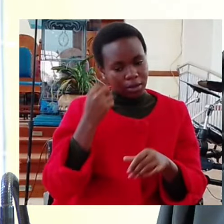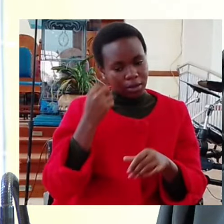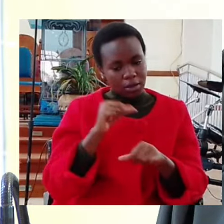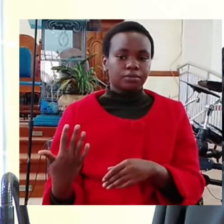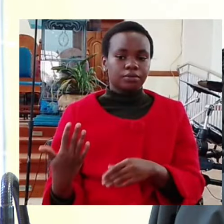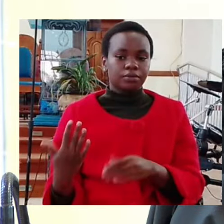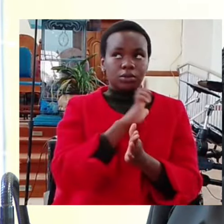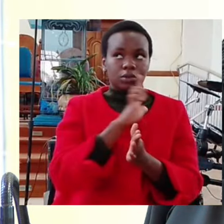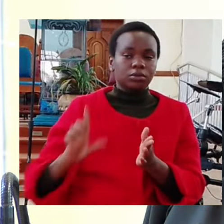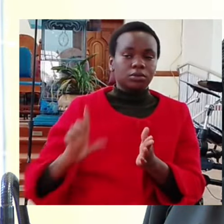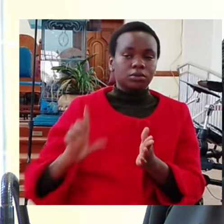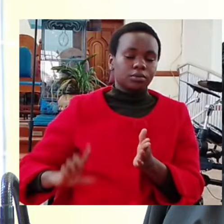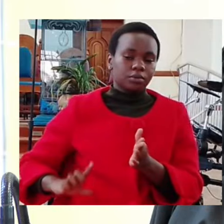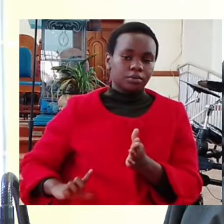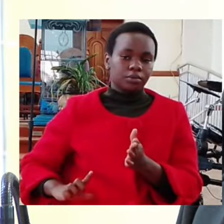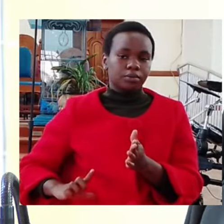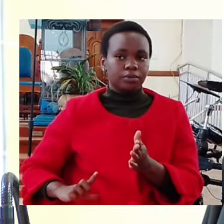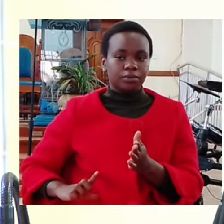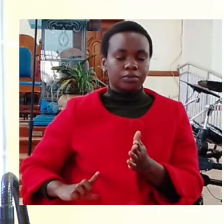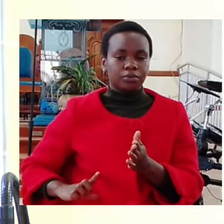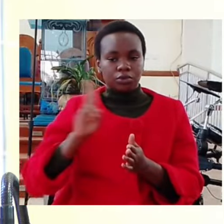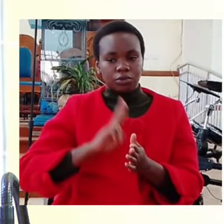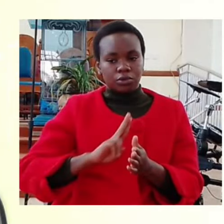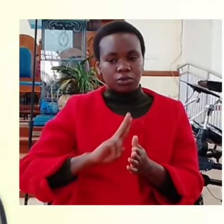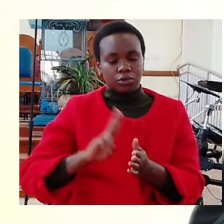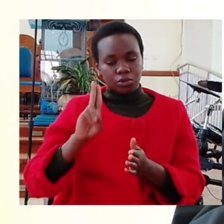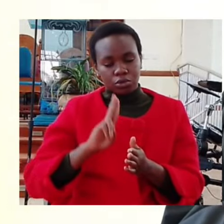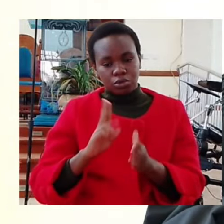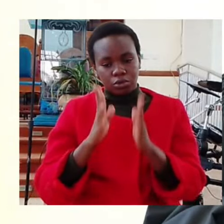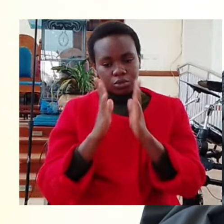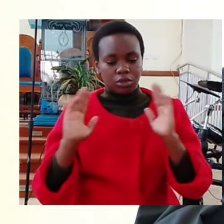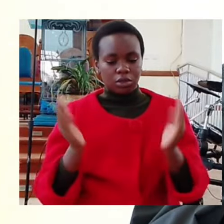osho. Use your prayers to encourage others.